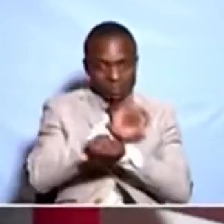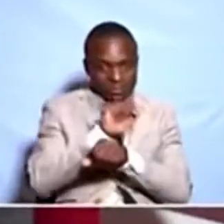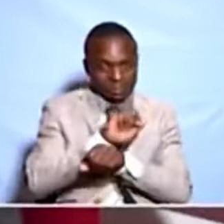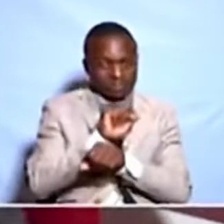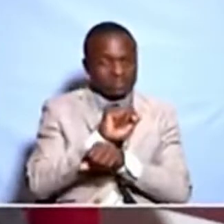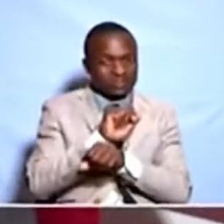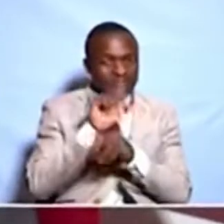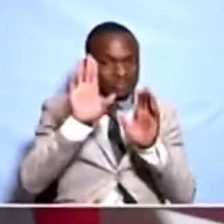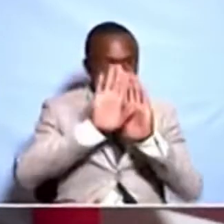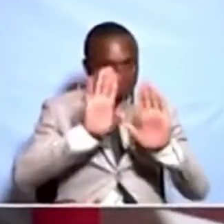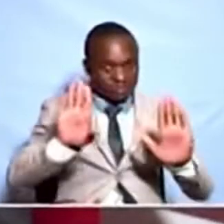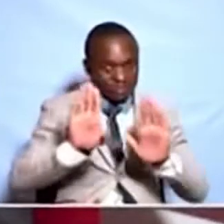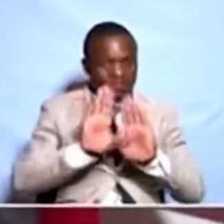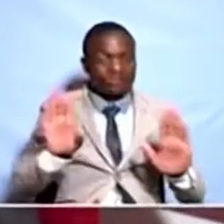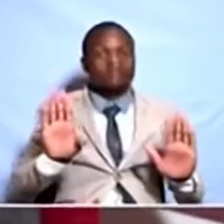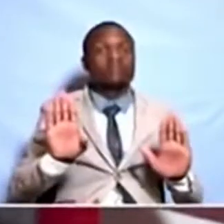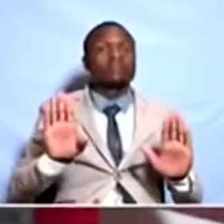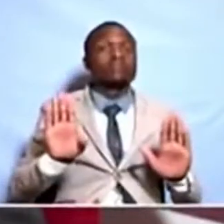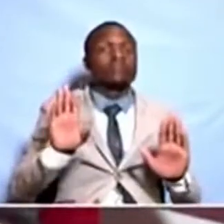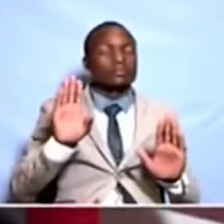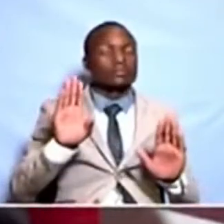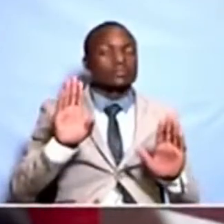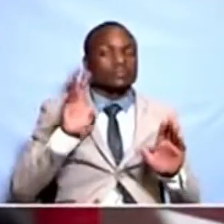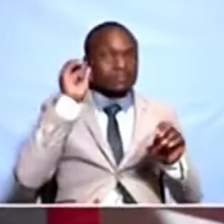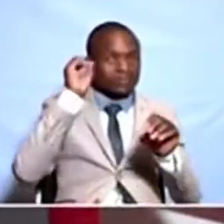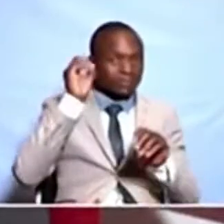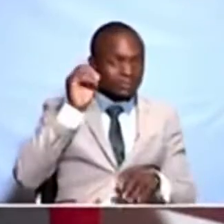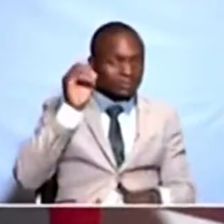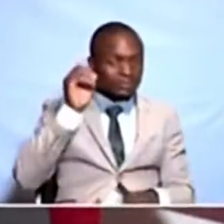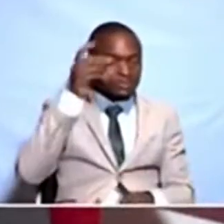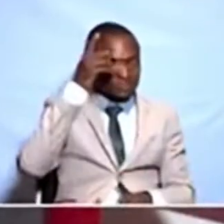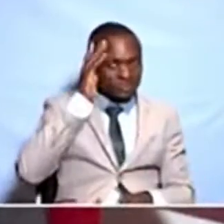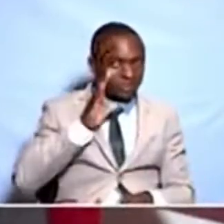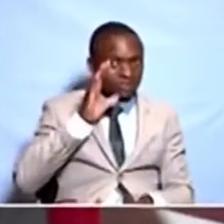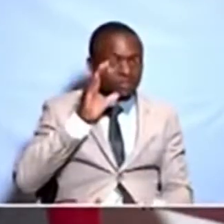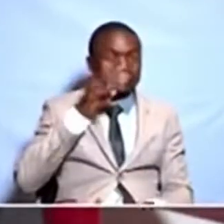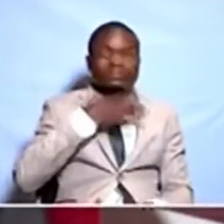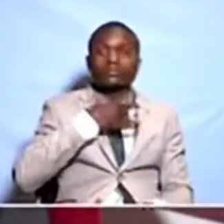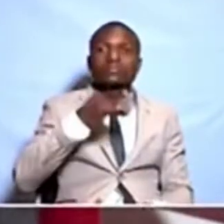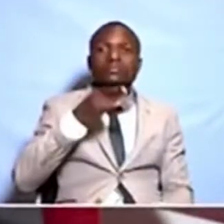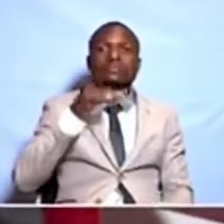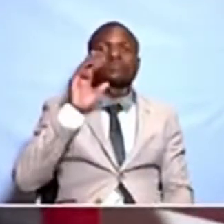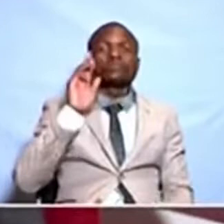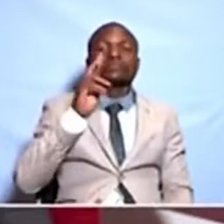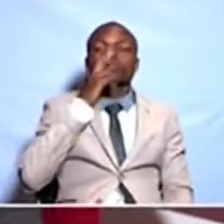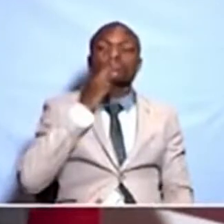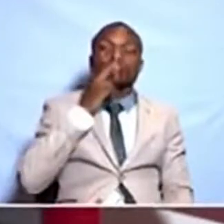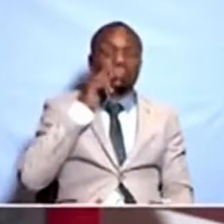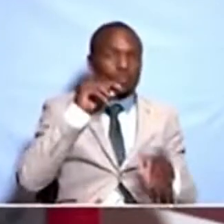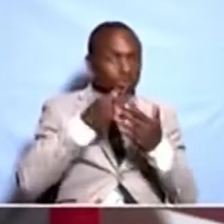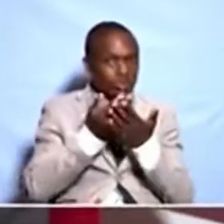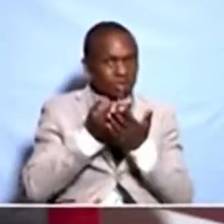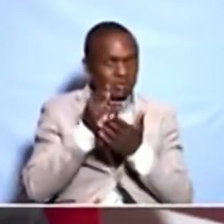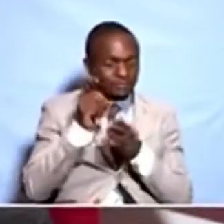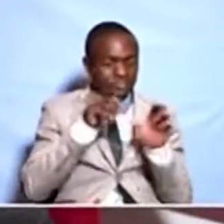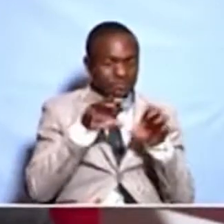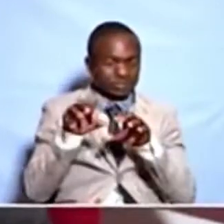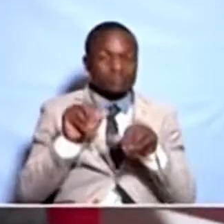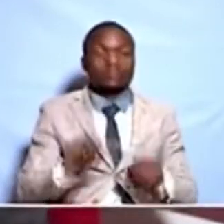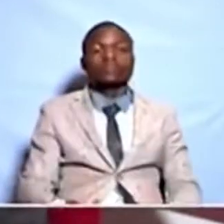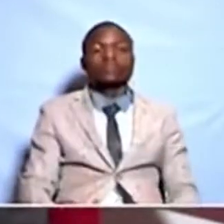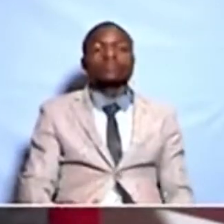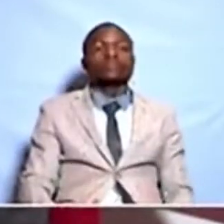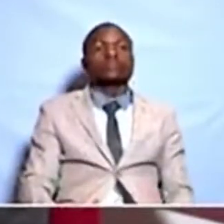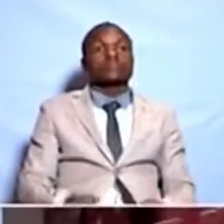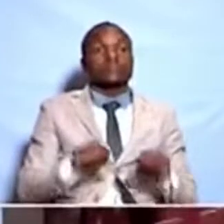branded, the original color was white or red, but now is branded in different colors? How do you reconcile that? How would